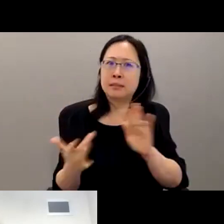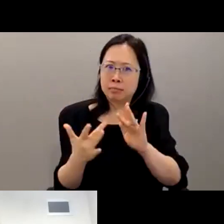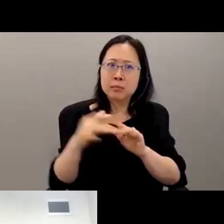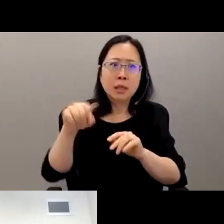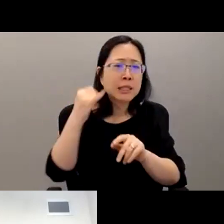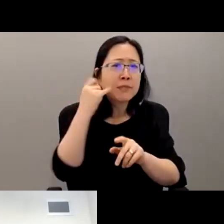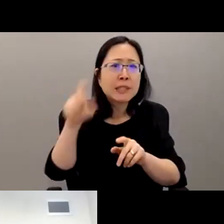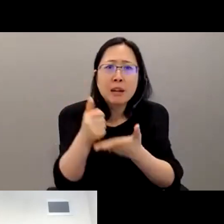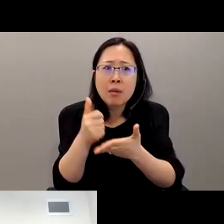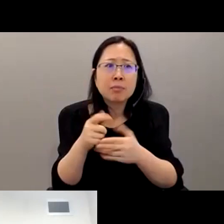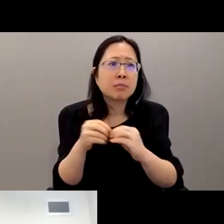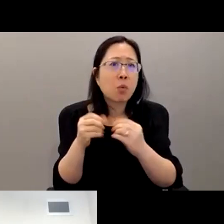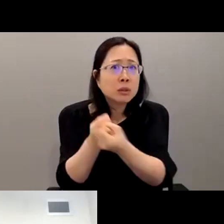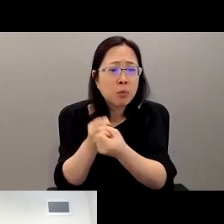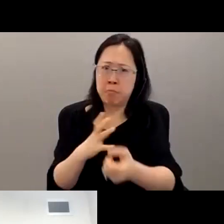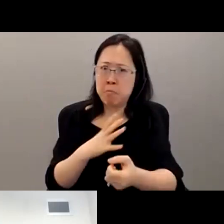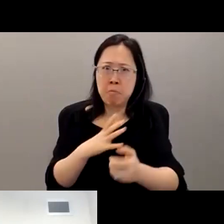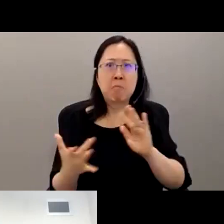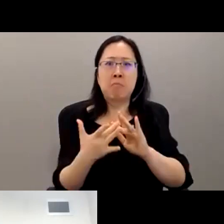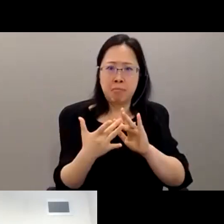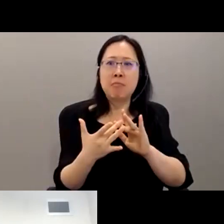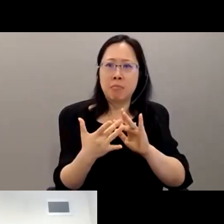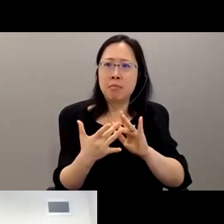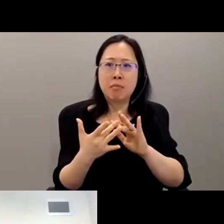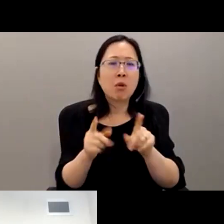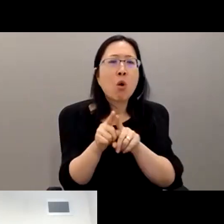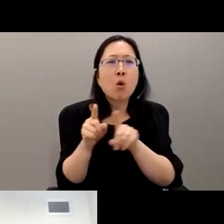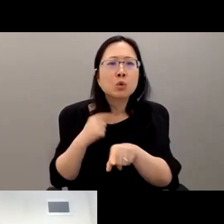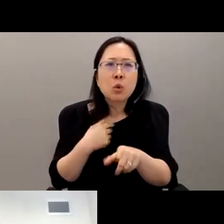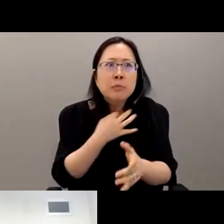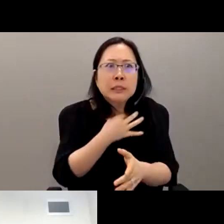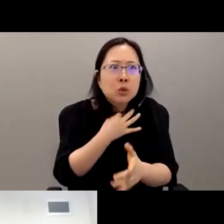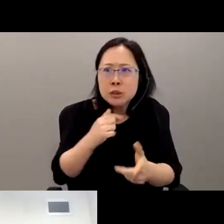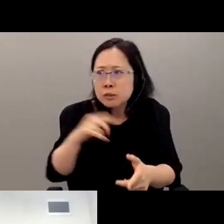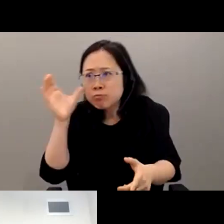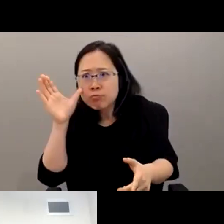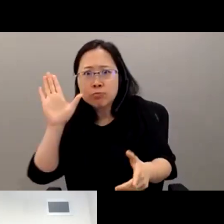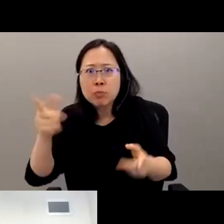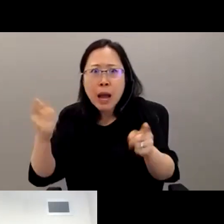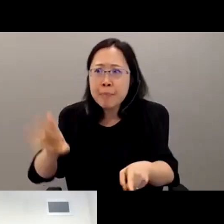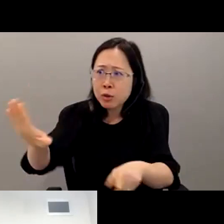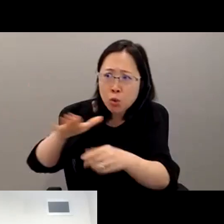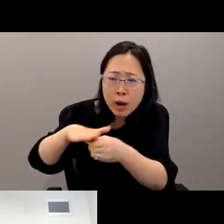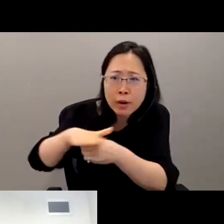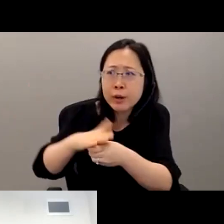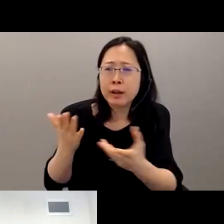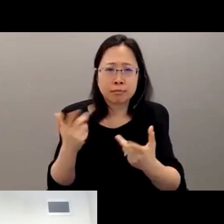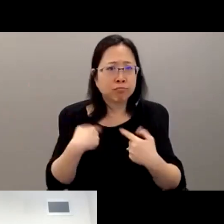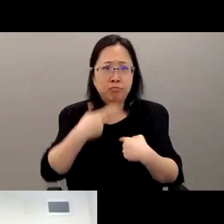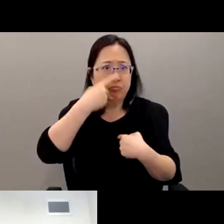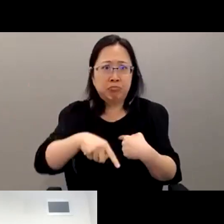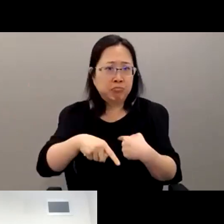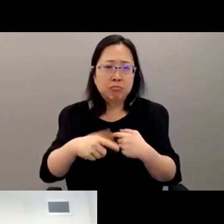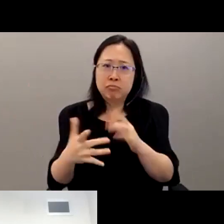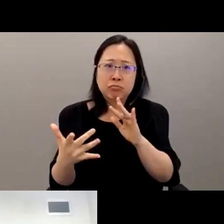us. If nothing else, we'd love to sort of hear what's happening in other areas as well, just so that we can